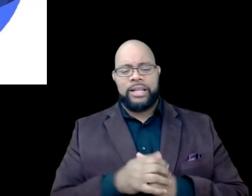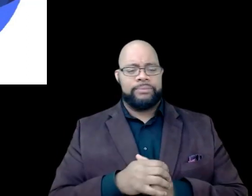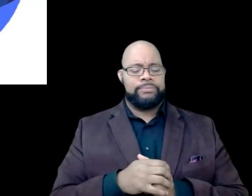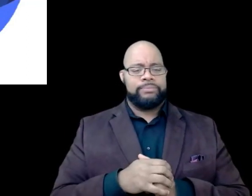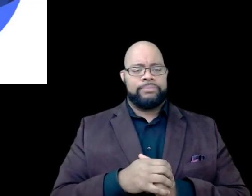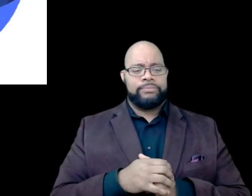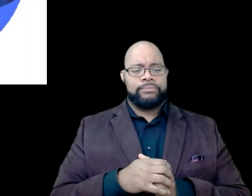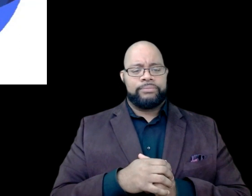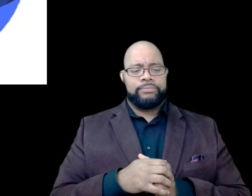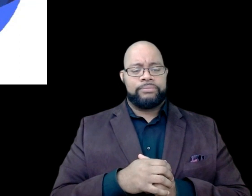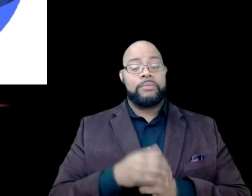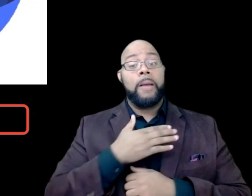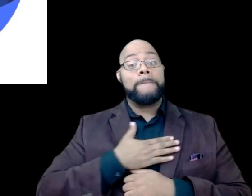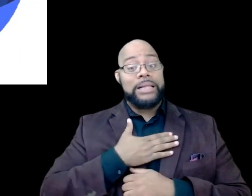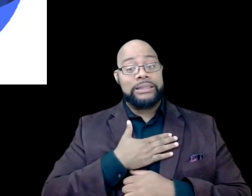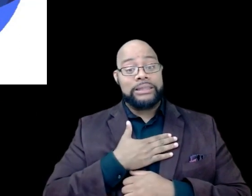media.